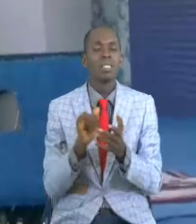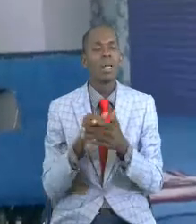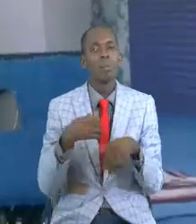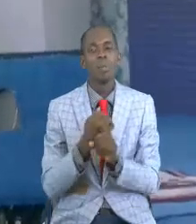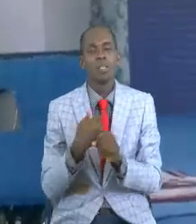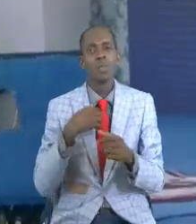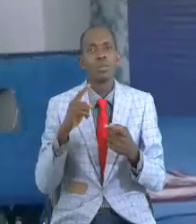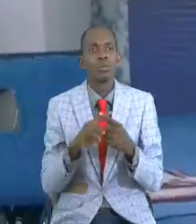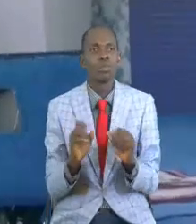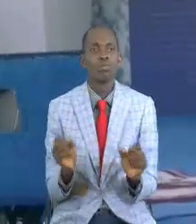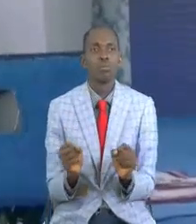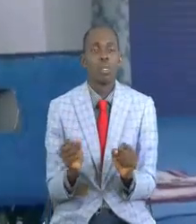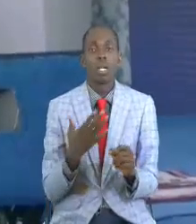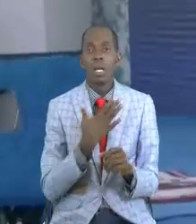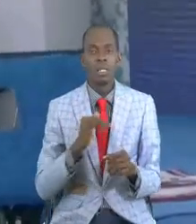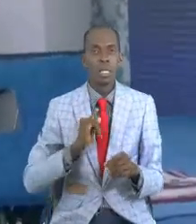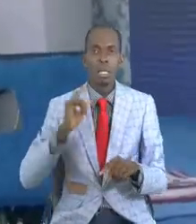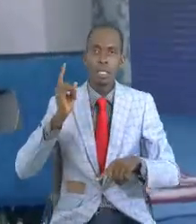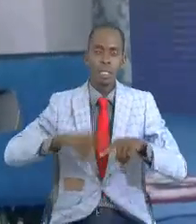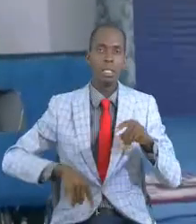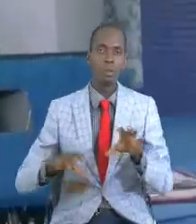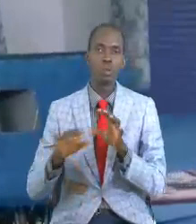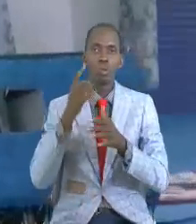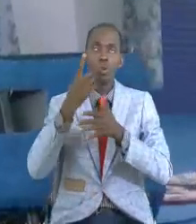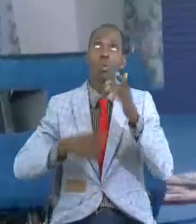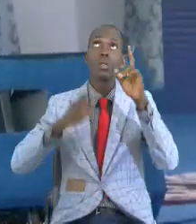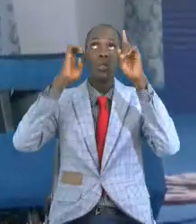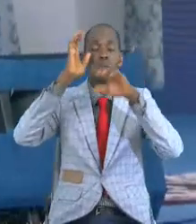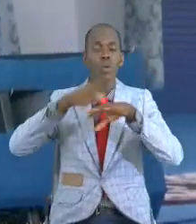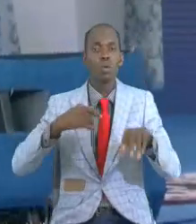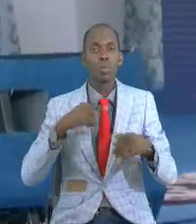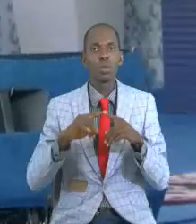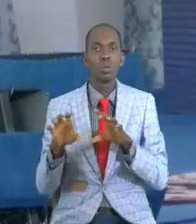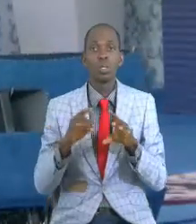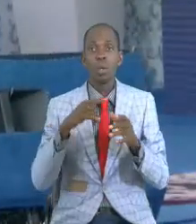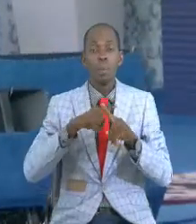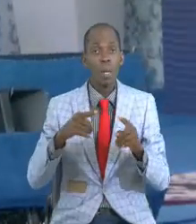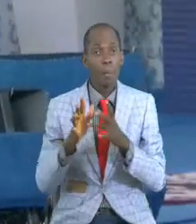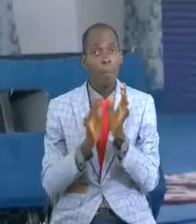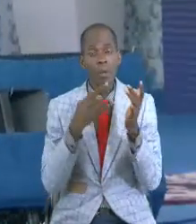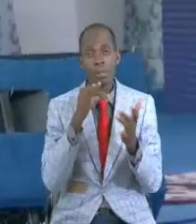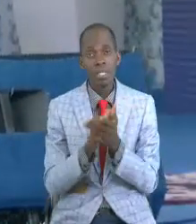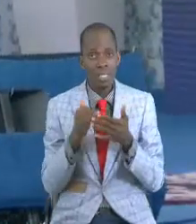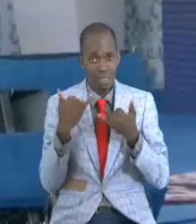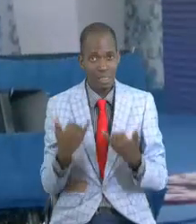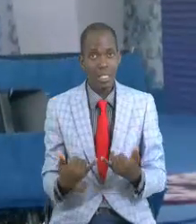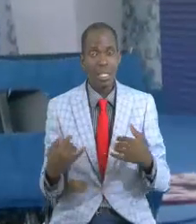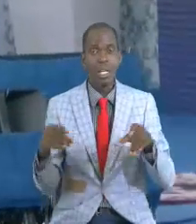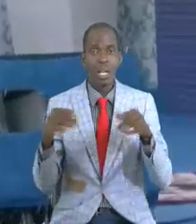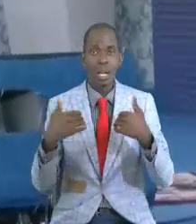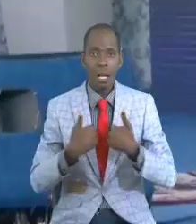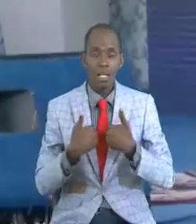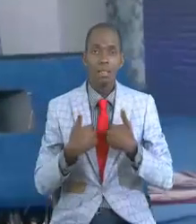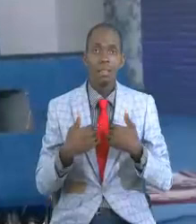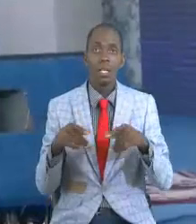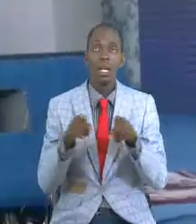I cannot fulfill what he has called me to fulfill. He says, now, as he obtained a more